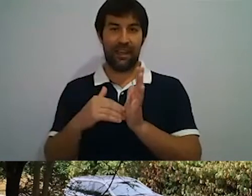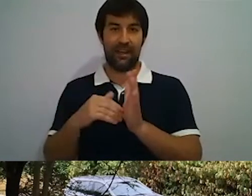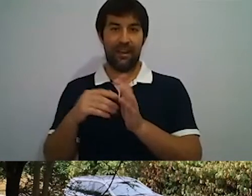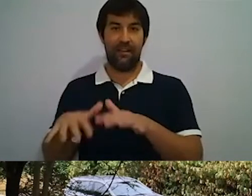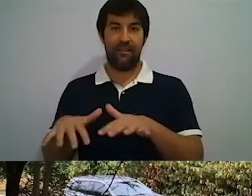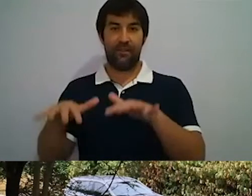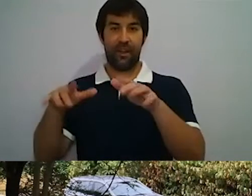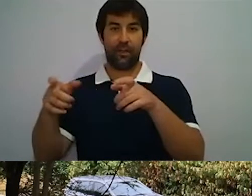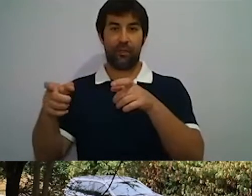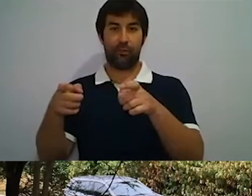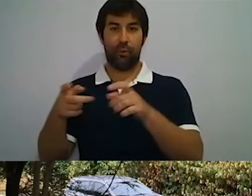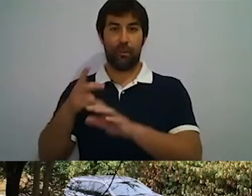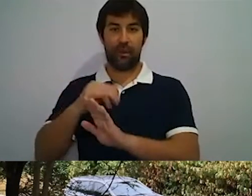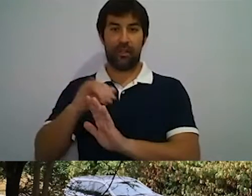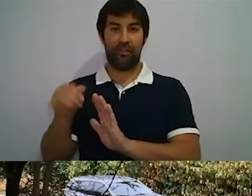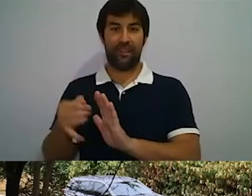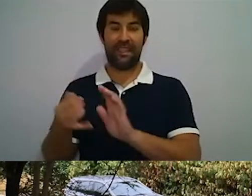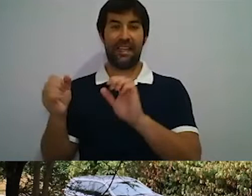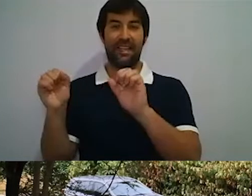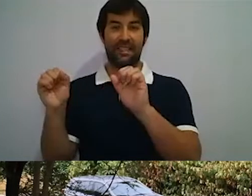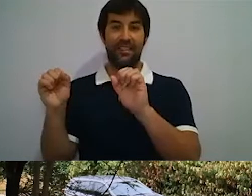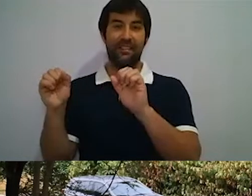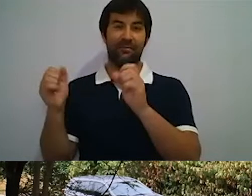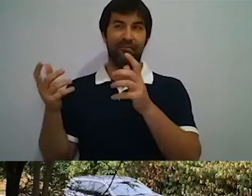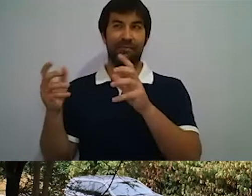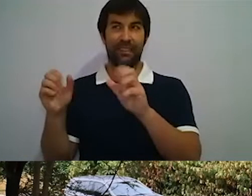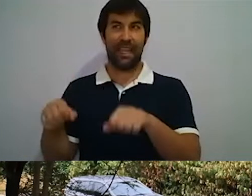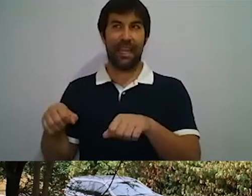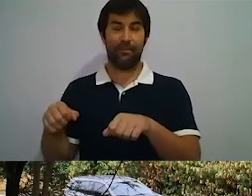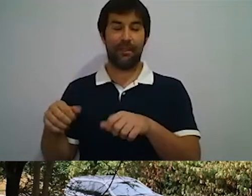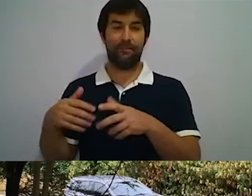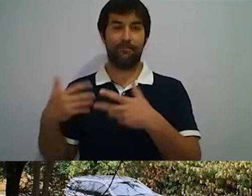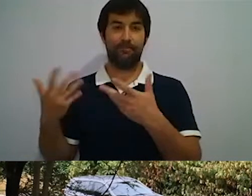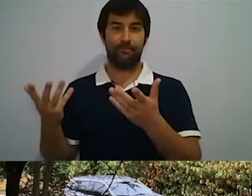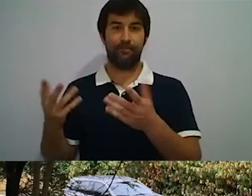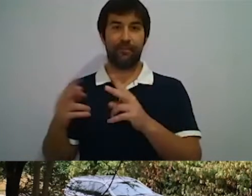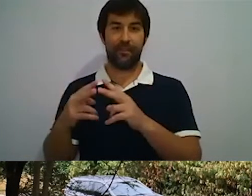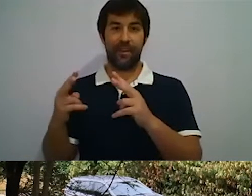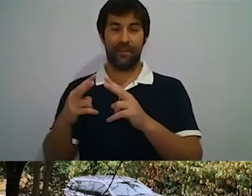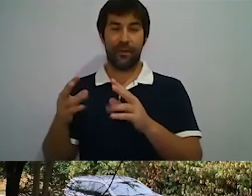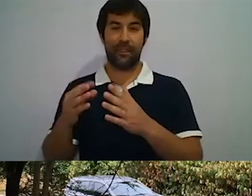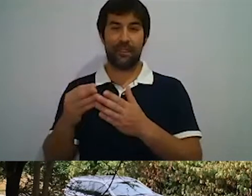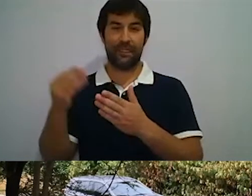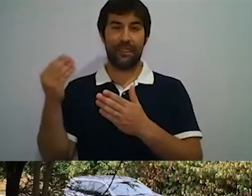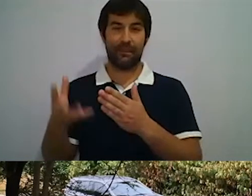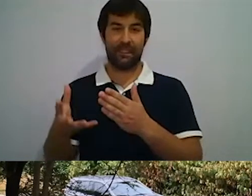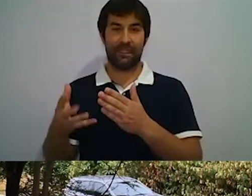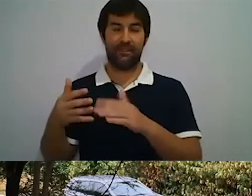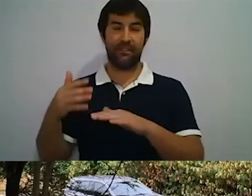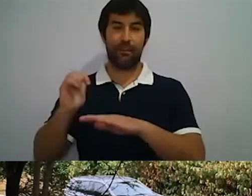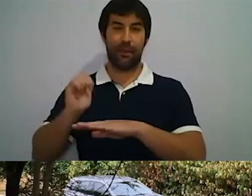most out on our public streets, do we feel confident that they can safely traverse them